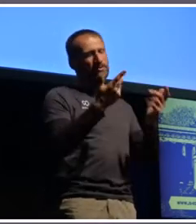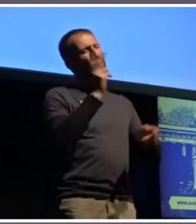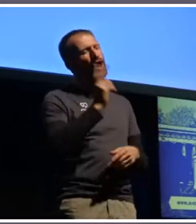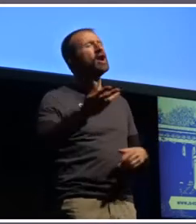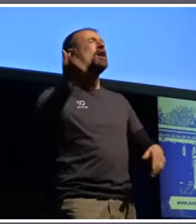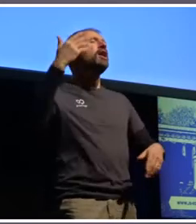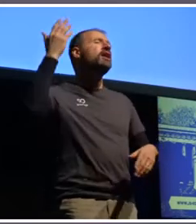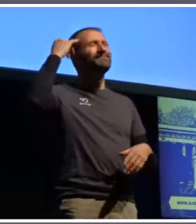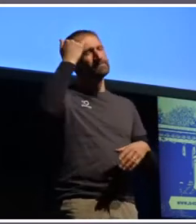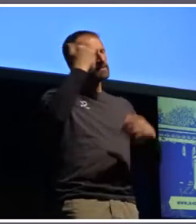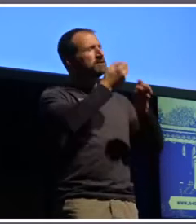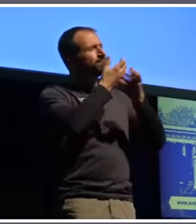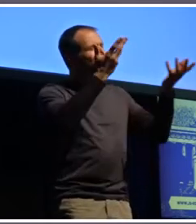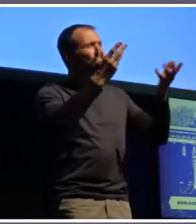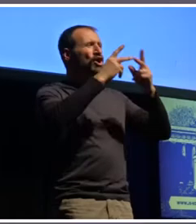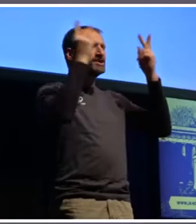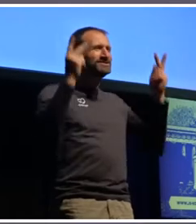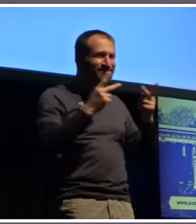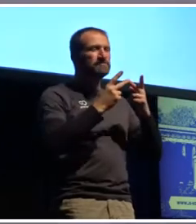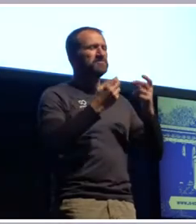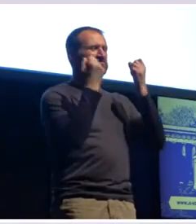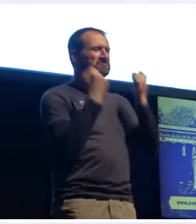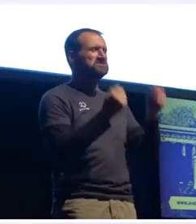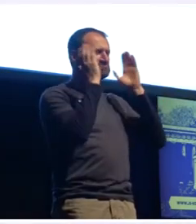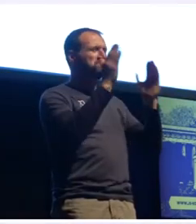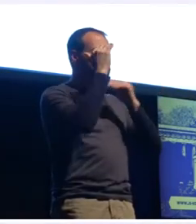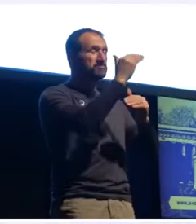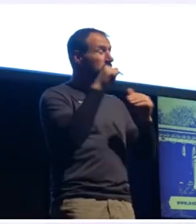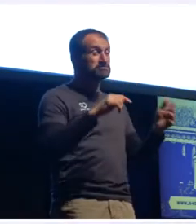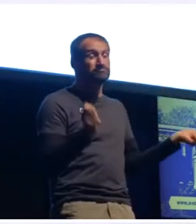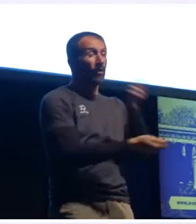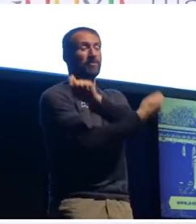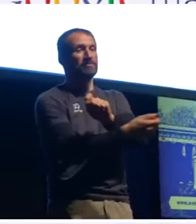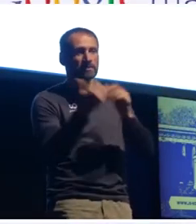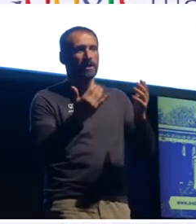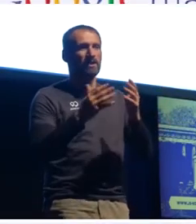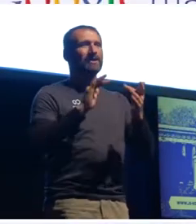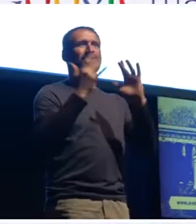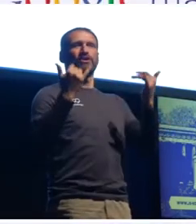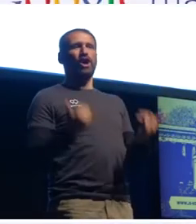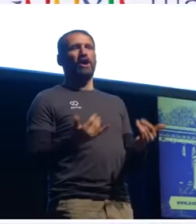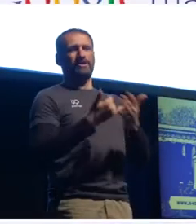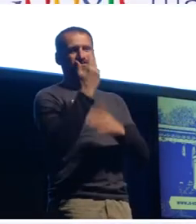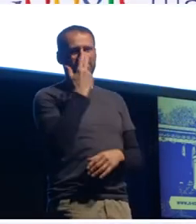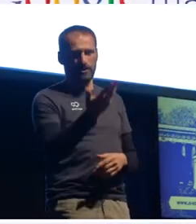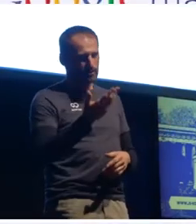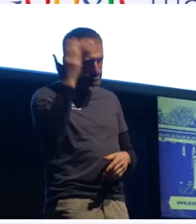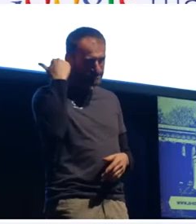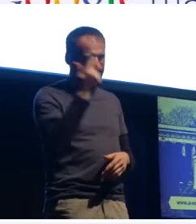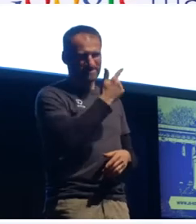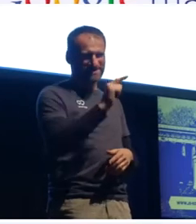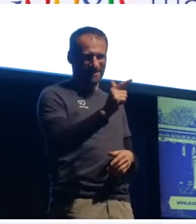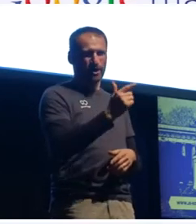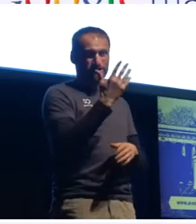had a big impact on how the web became what it is today. And around 2004 and 2005, Gmail and Google Maps hit, and they wouldn't have